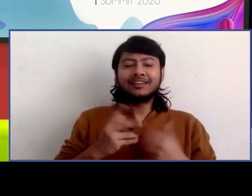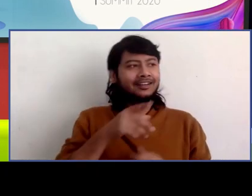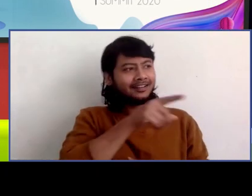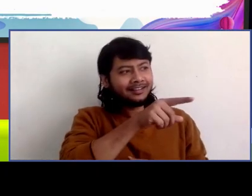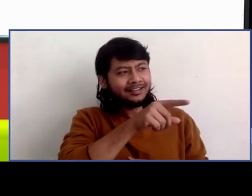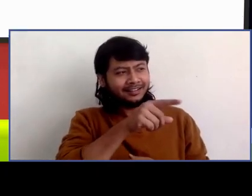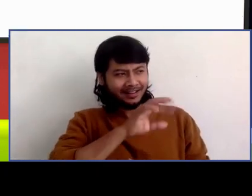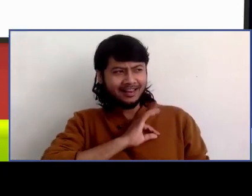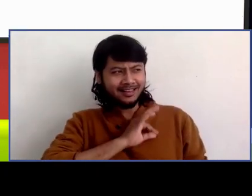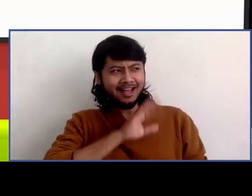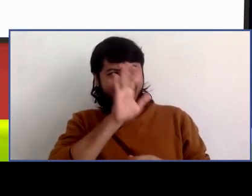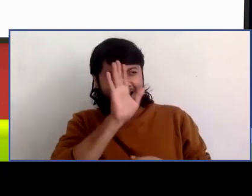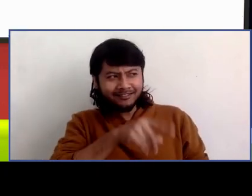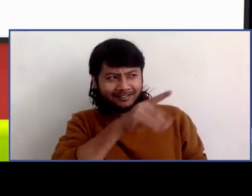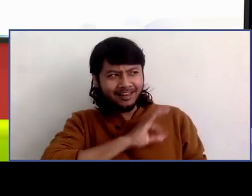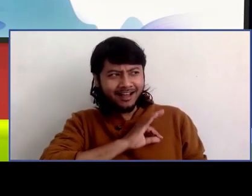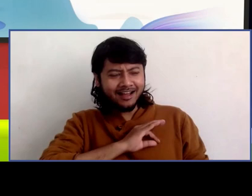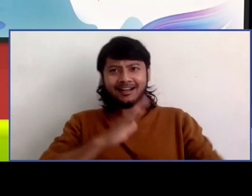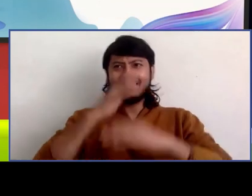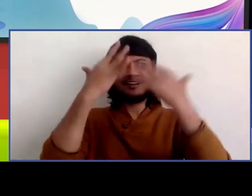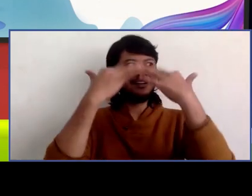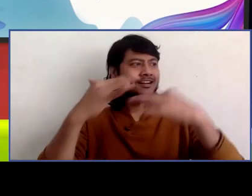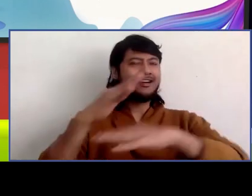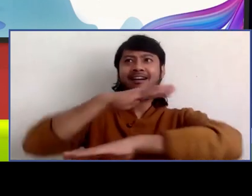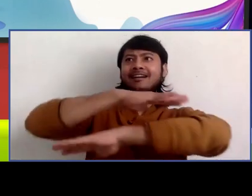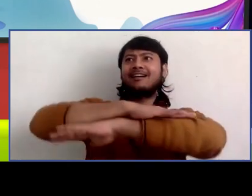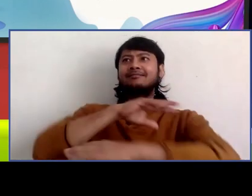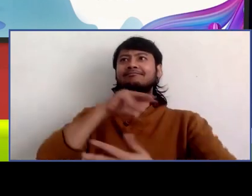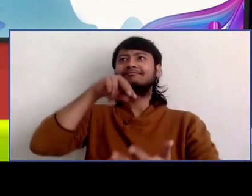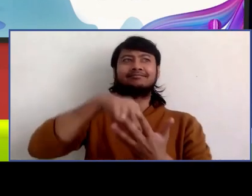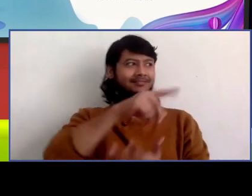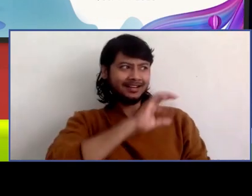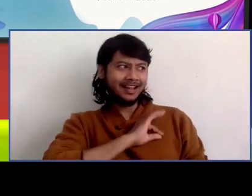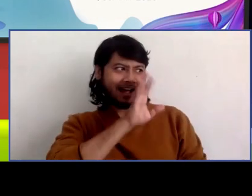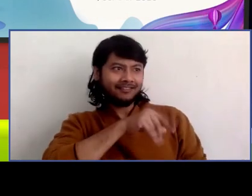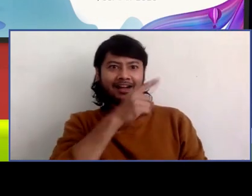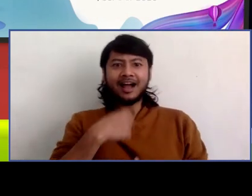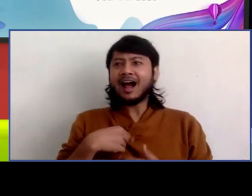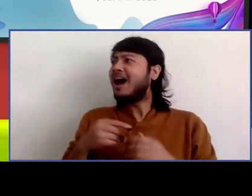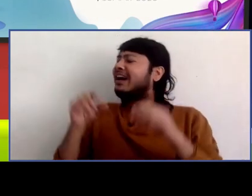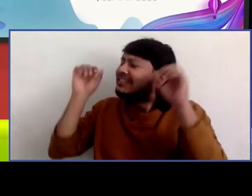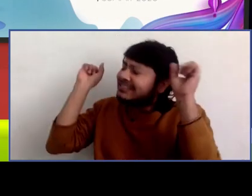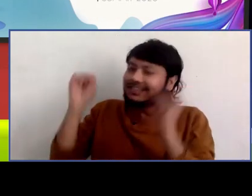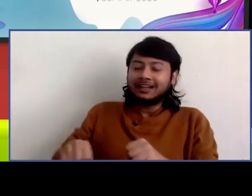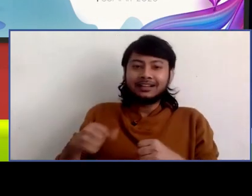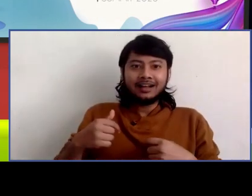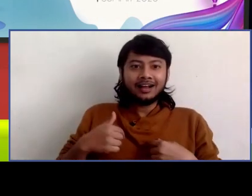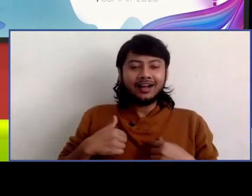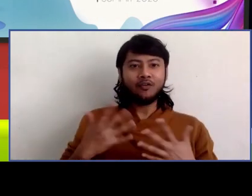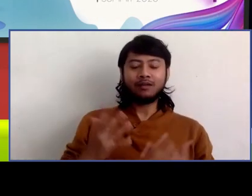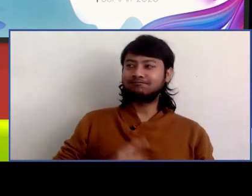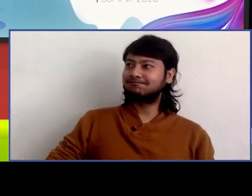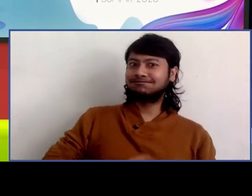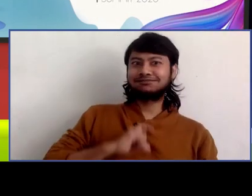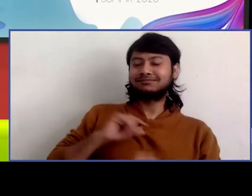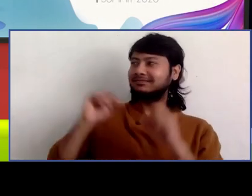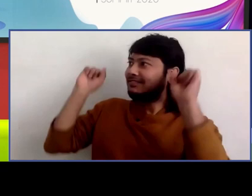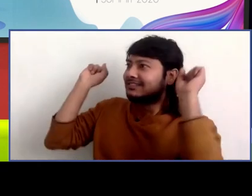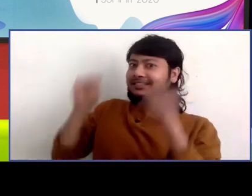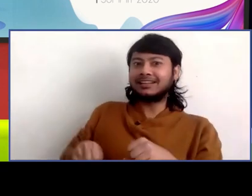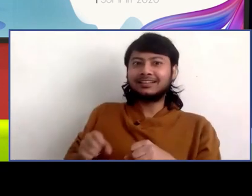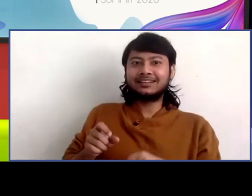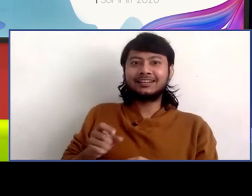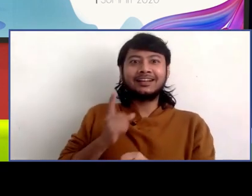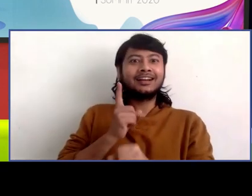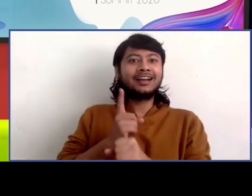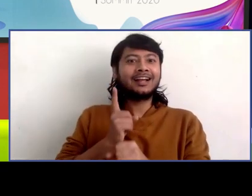of you?" I said, "Yes." I said a yes so loudly. And the way she spoke to me, I felt like